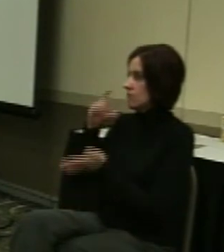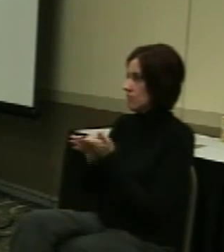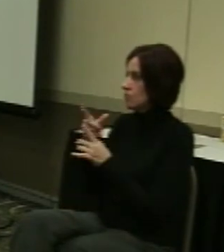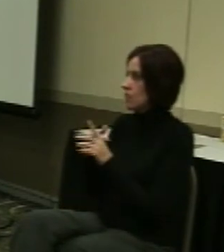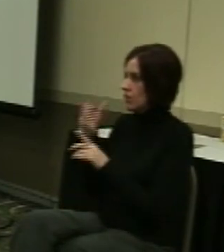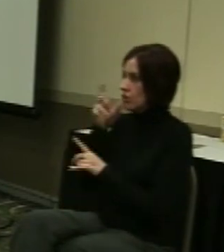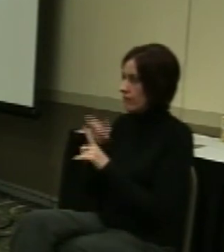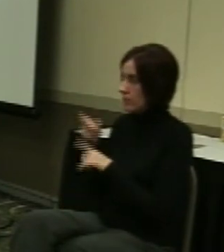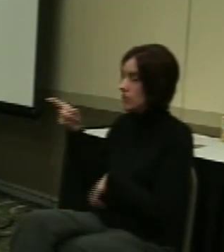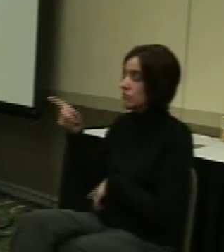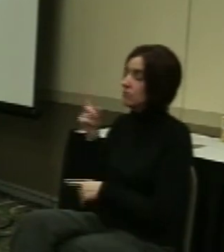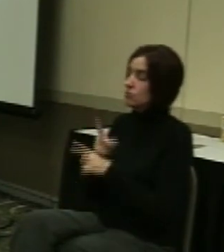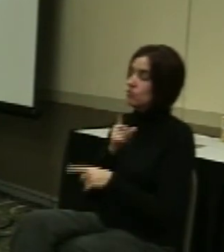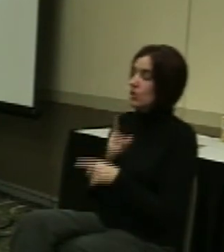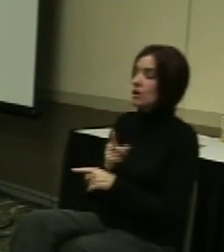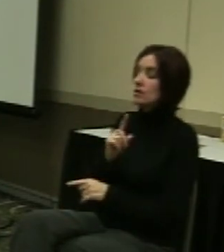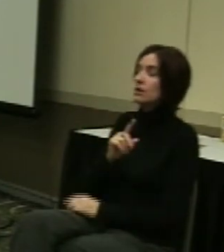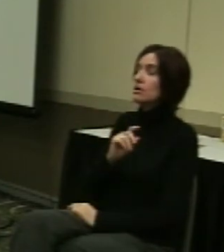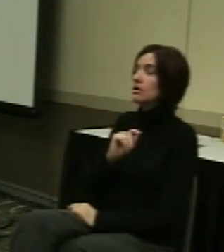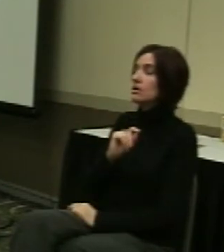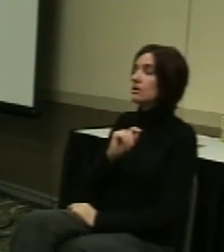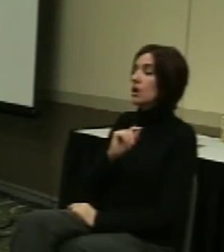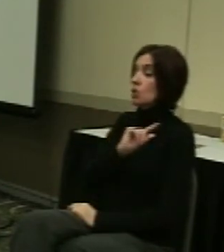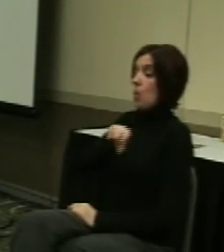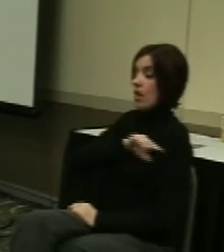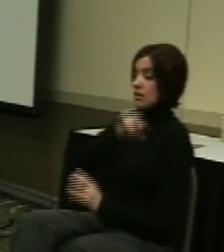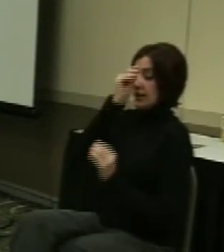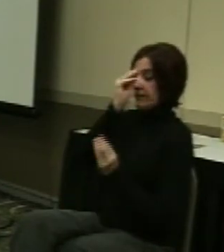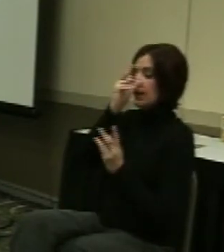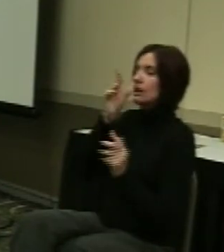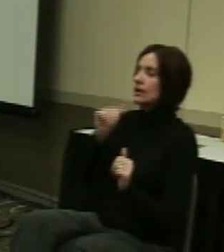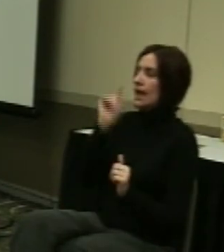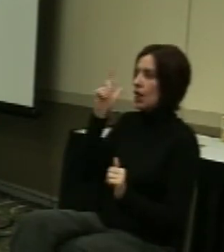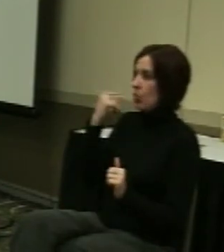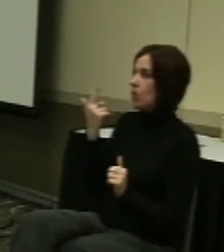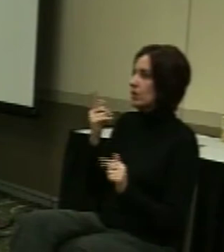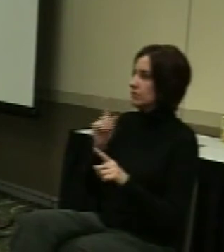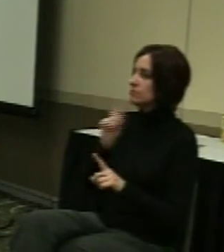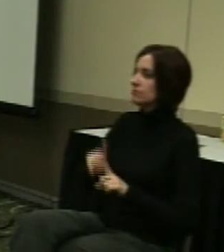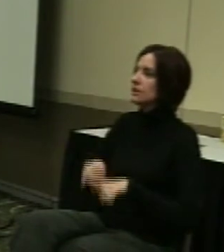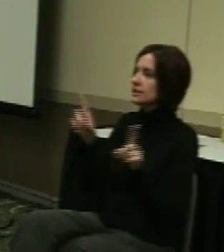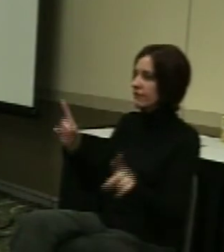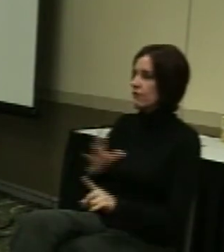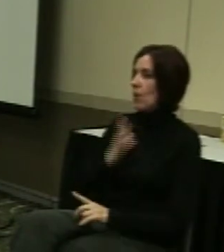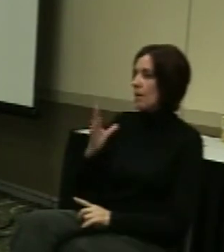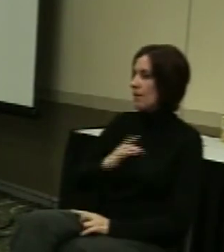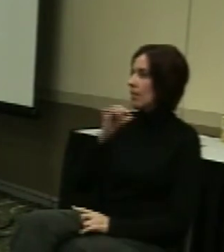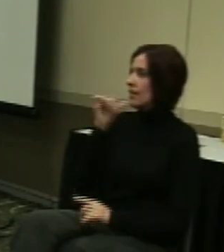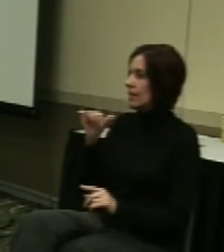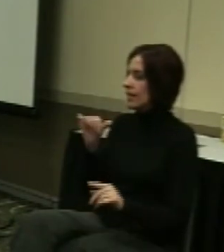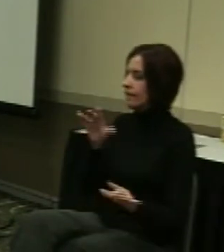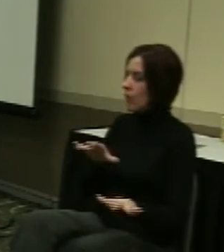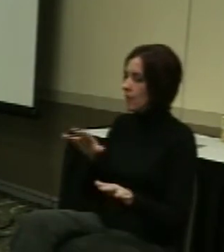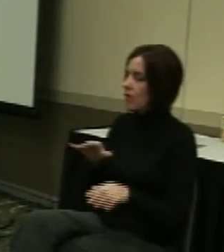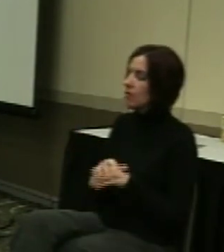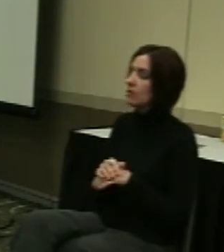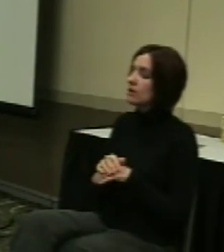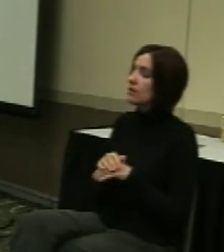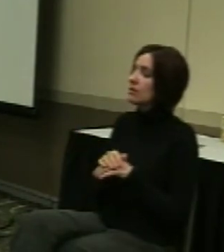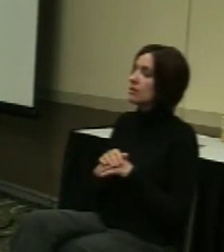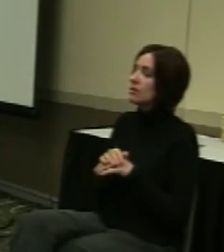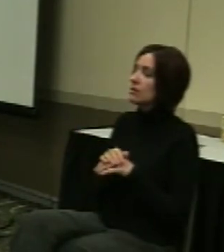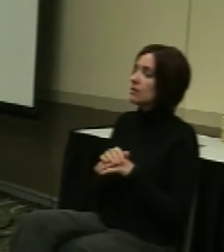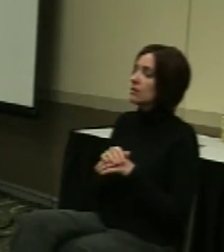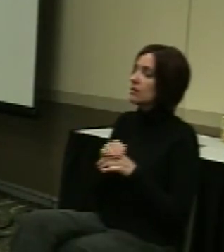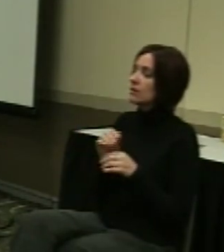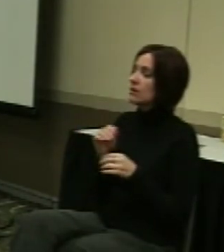it's true that qualitative data can look really different, both formal and informal. It's all word-based. What themes?